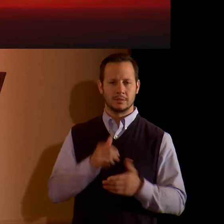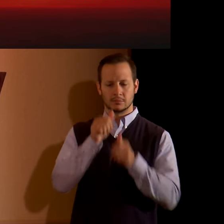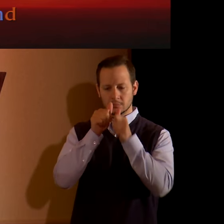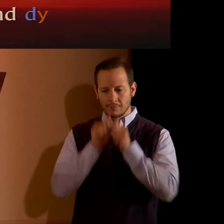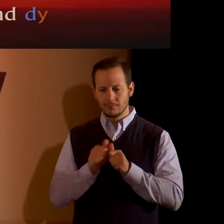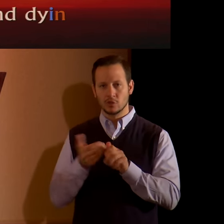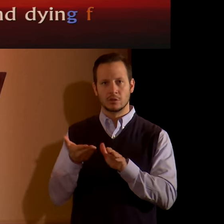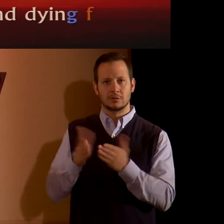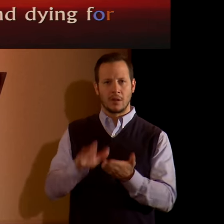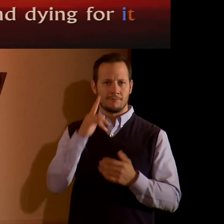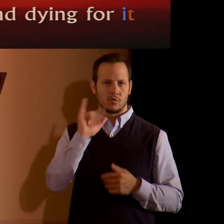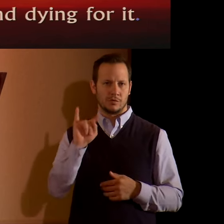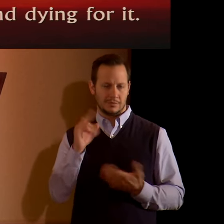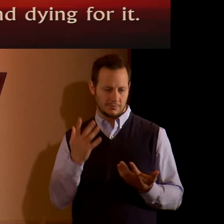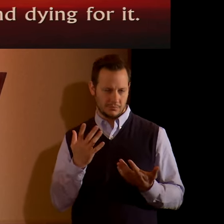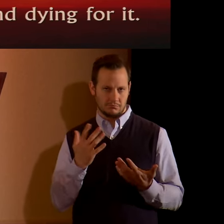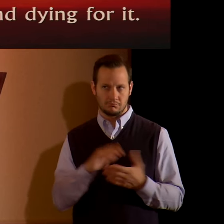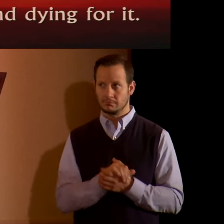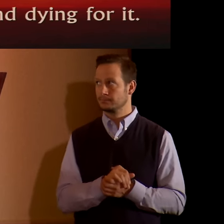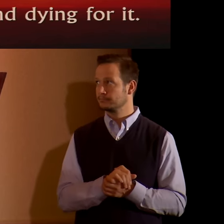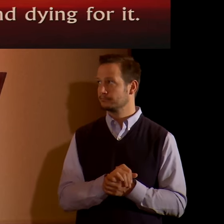for it.